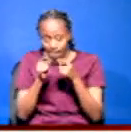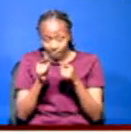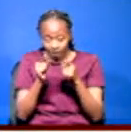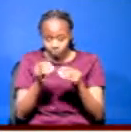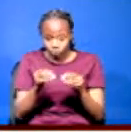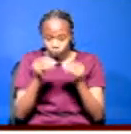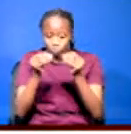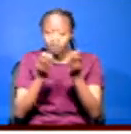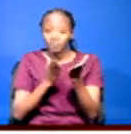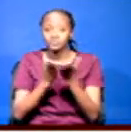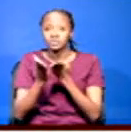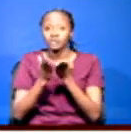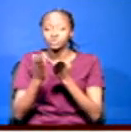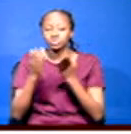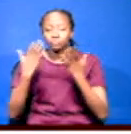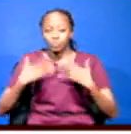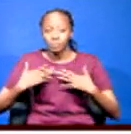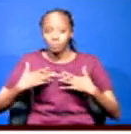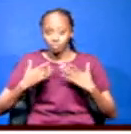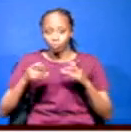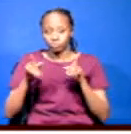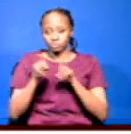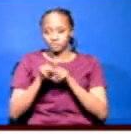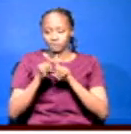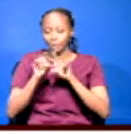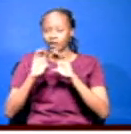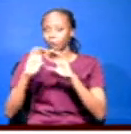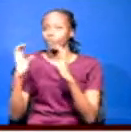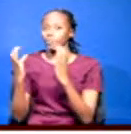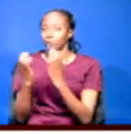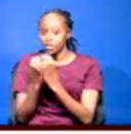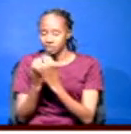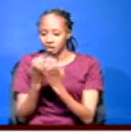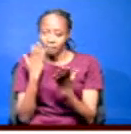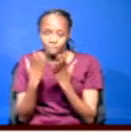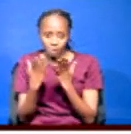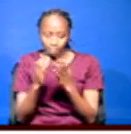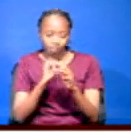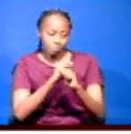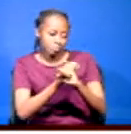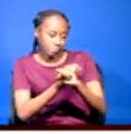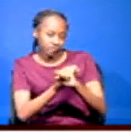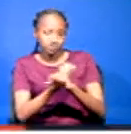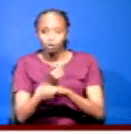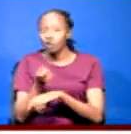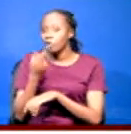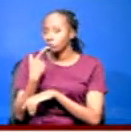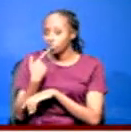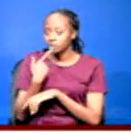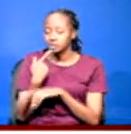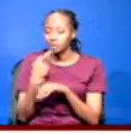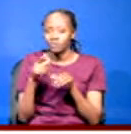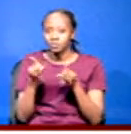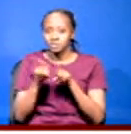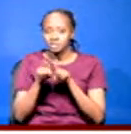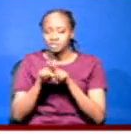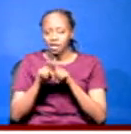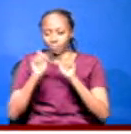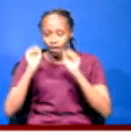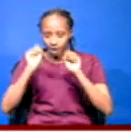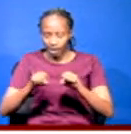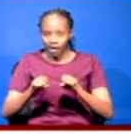and communities, whether preventative or curative, it is critical that we have a